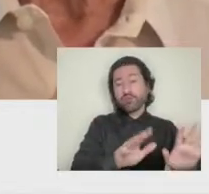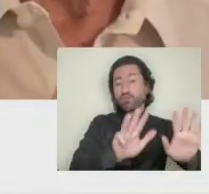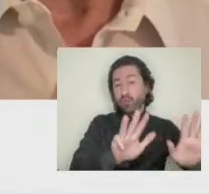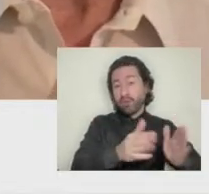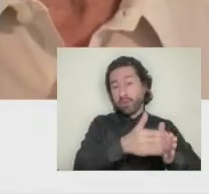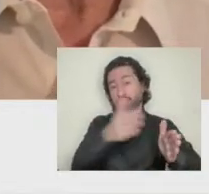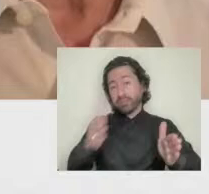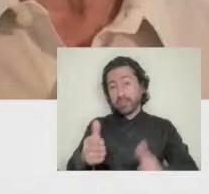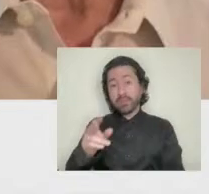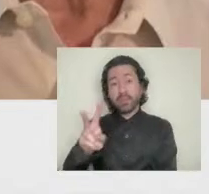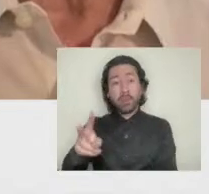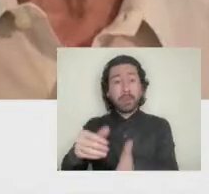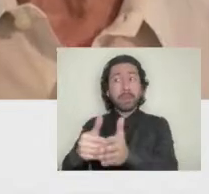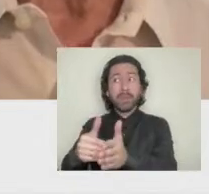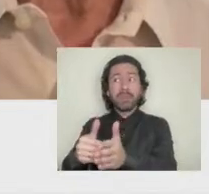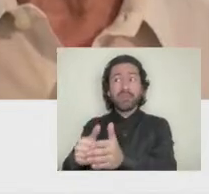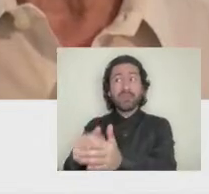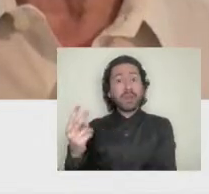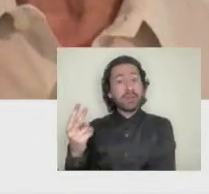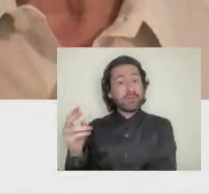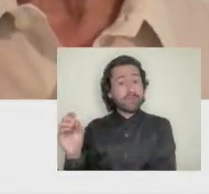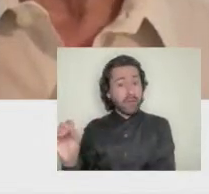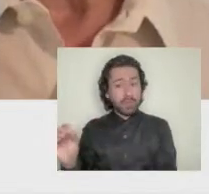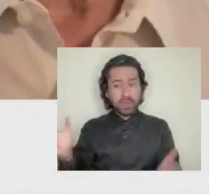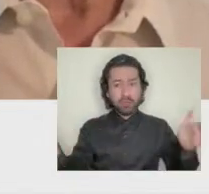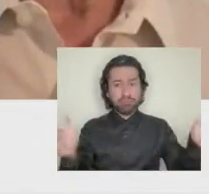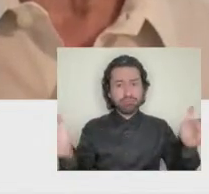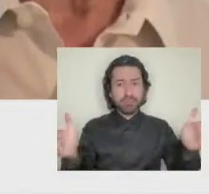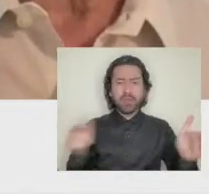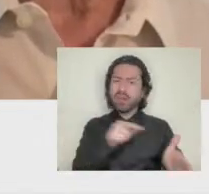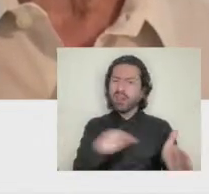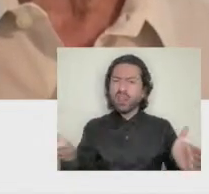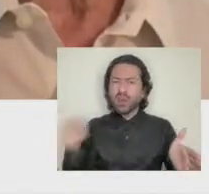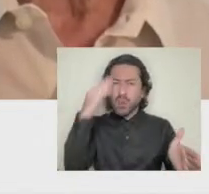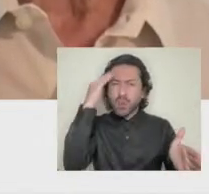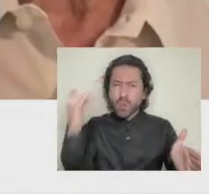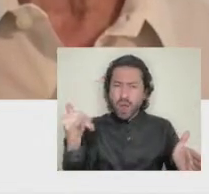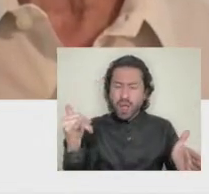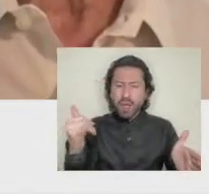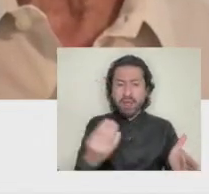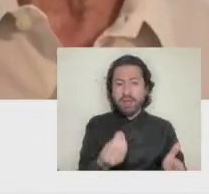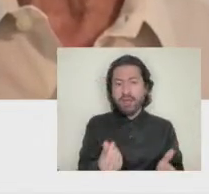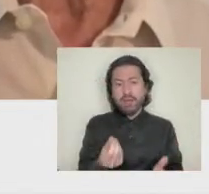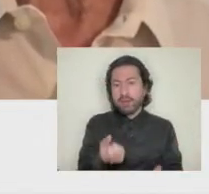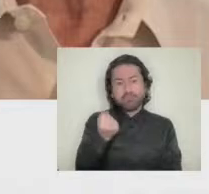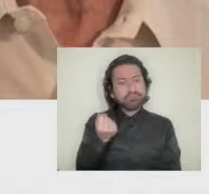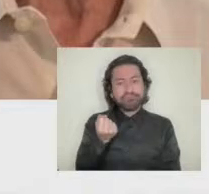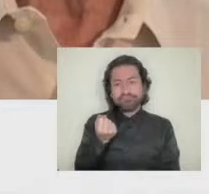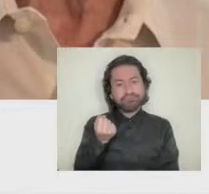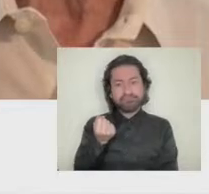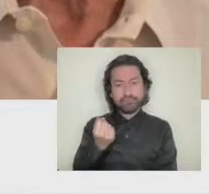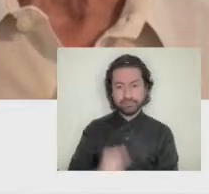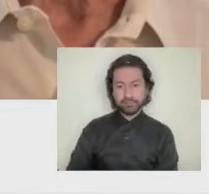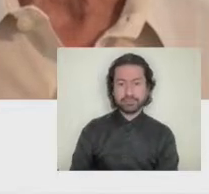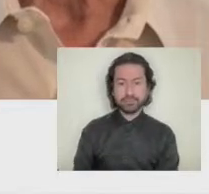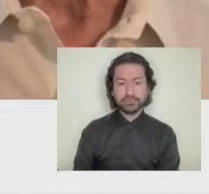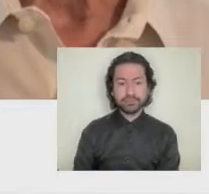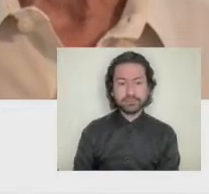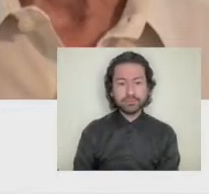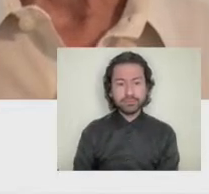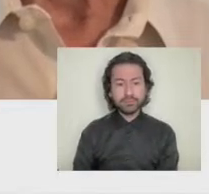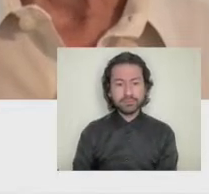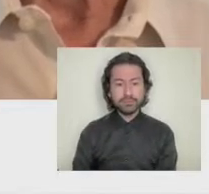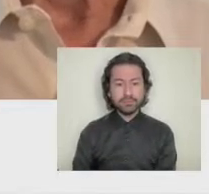austerity. And then in the first year of the pandemic, there were a further 28,000 excess Y deaths. además